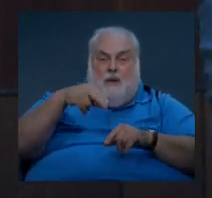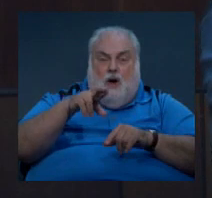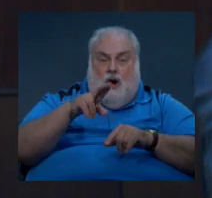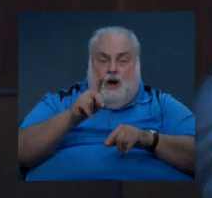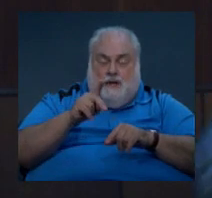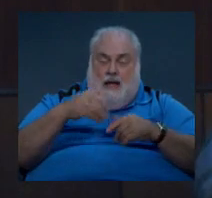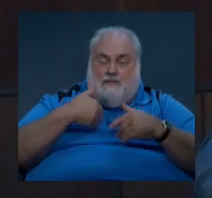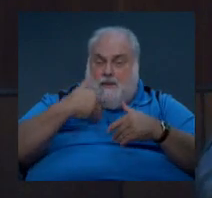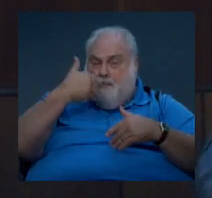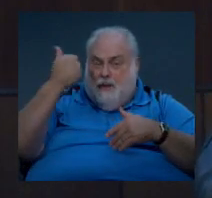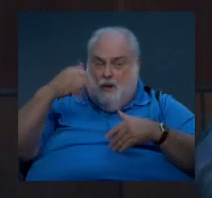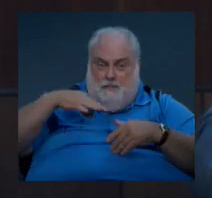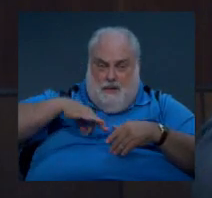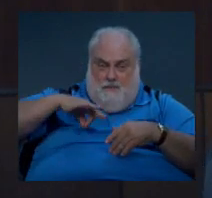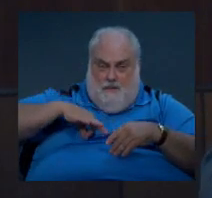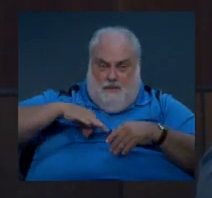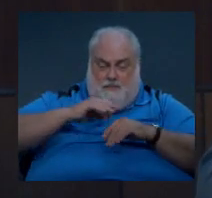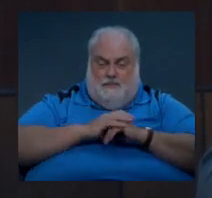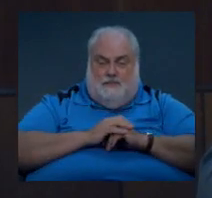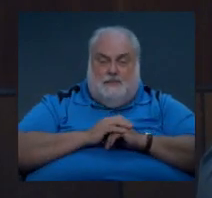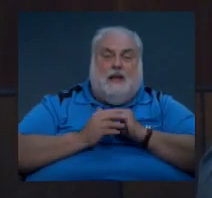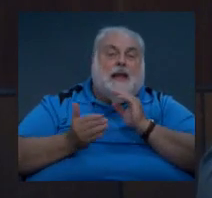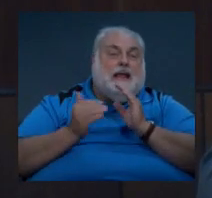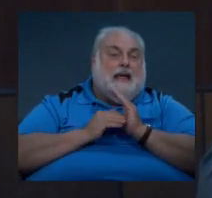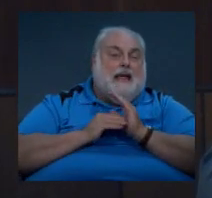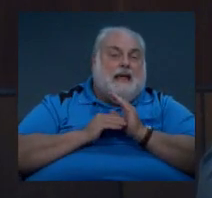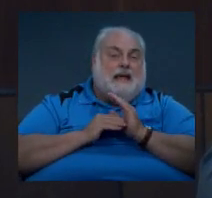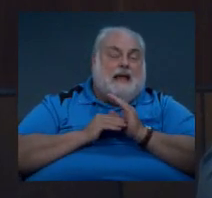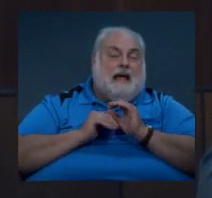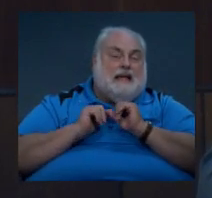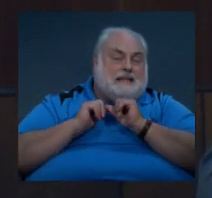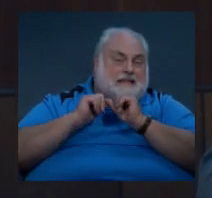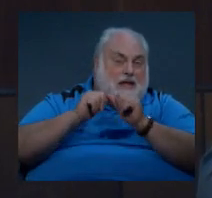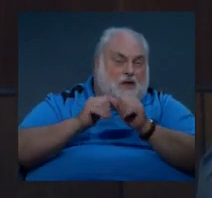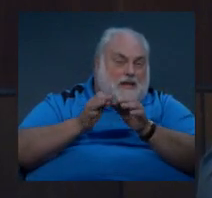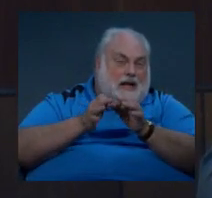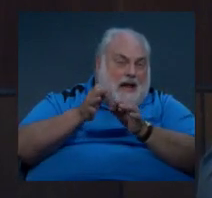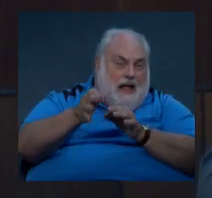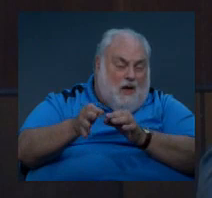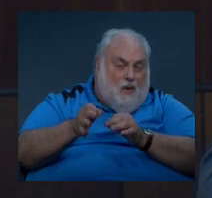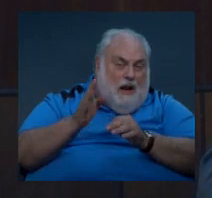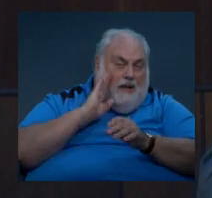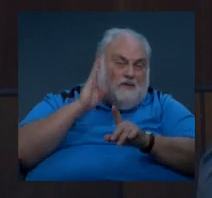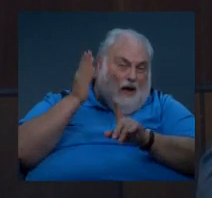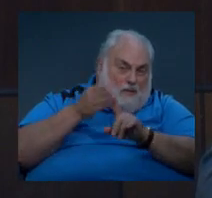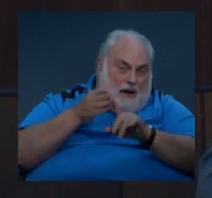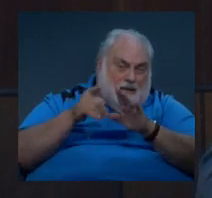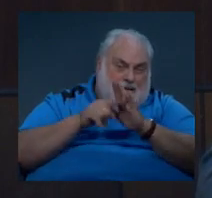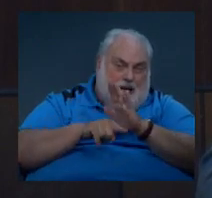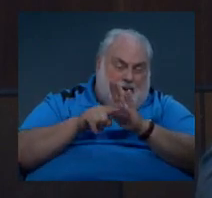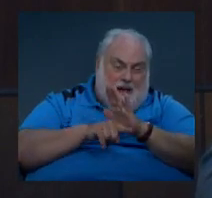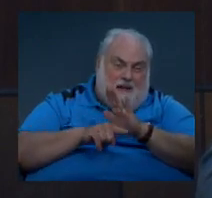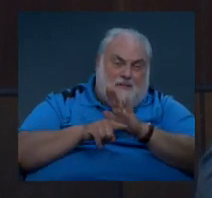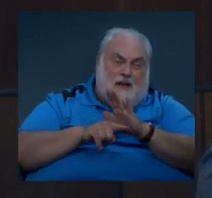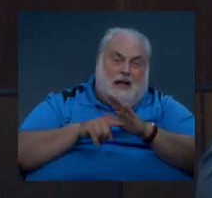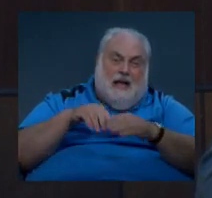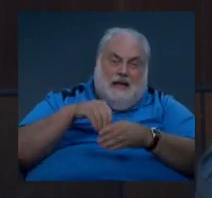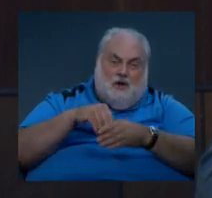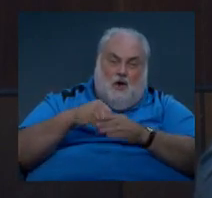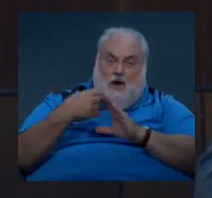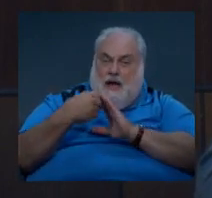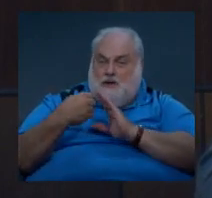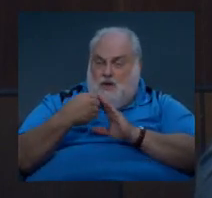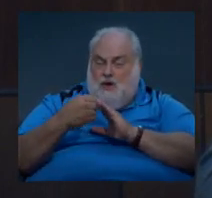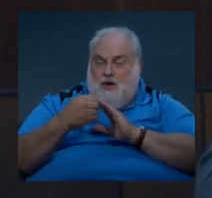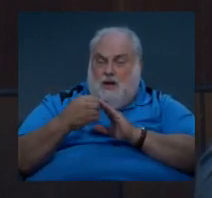resources. As stated last week, I want to stress that continuing to delay will have dire consequences on the city, both internally and